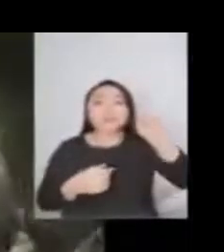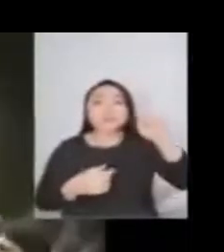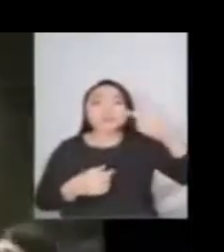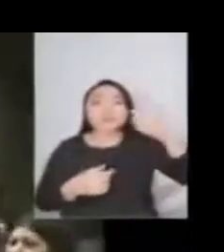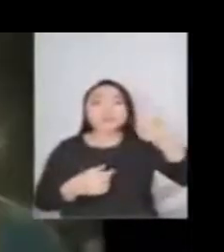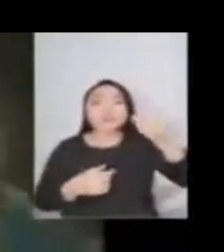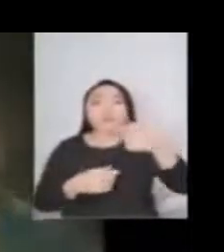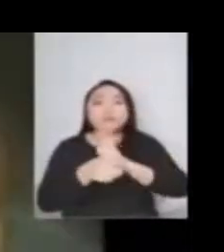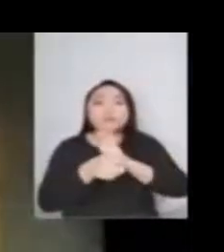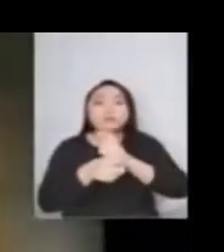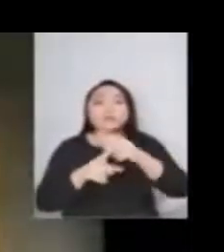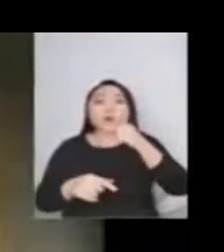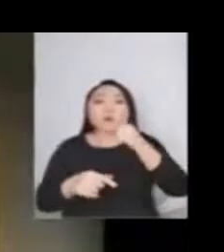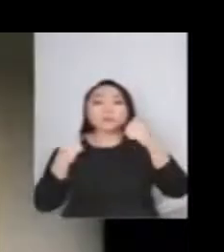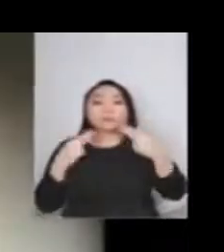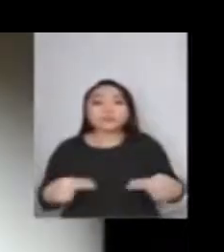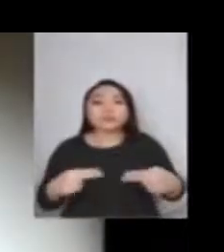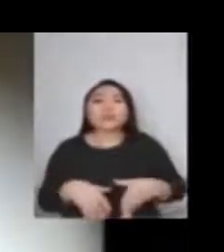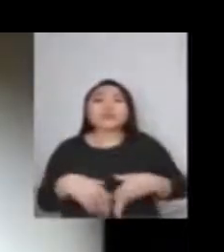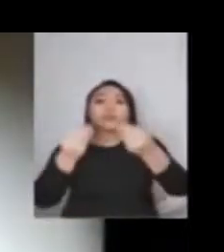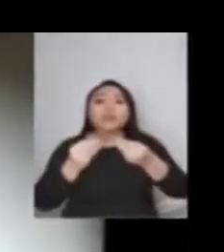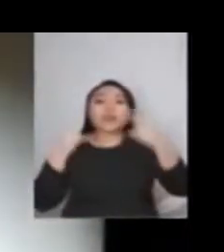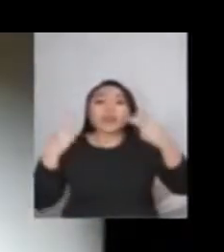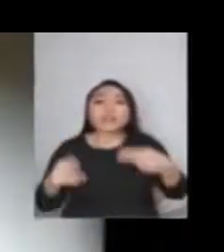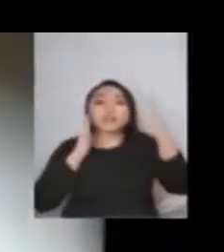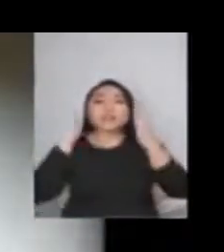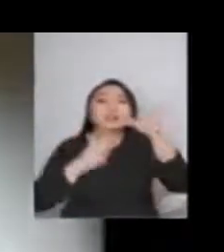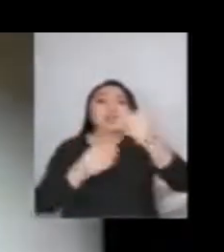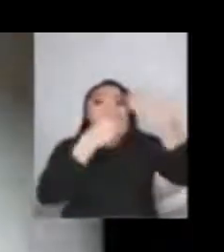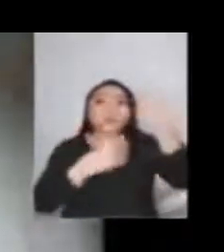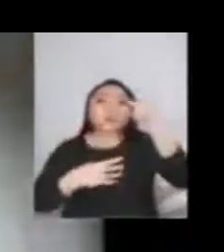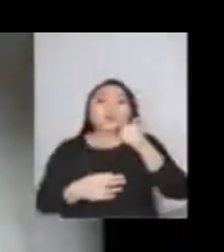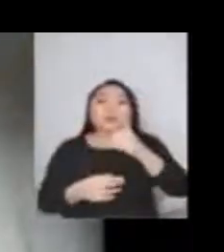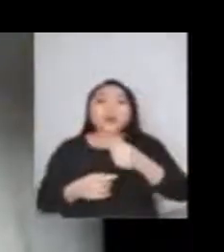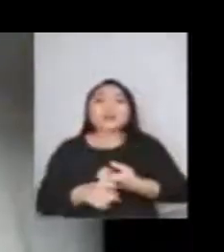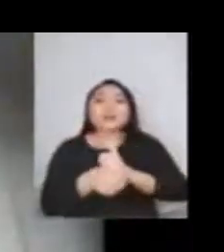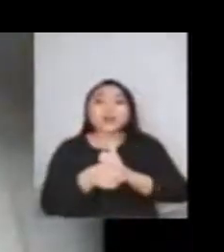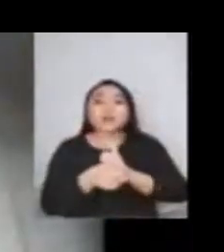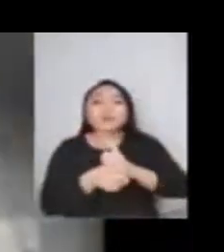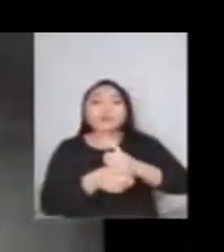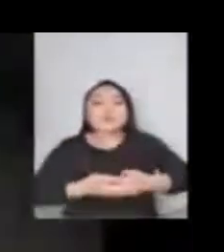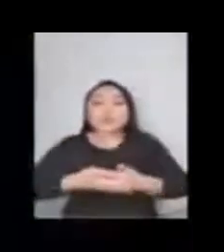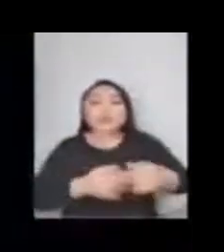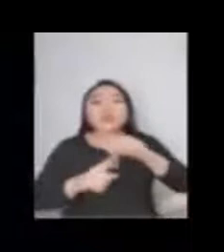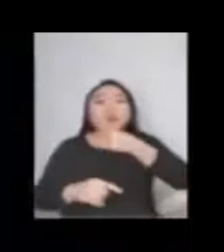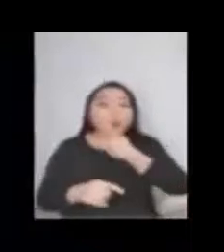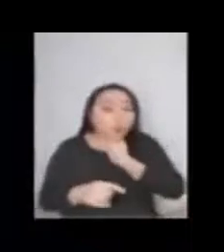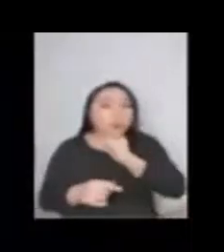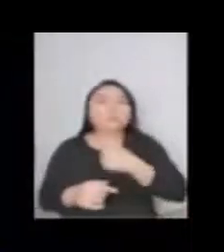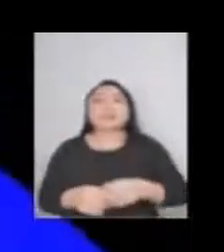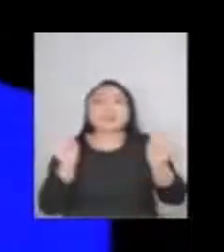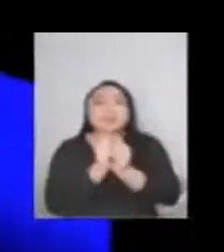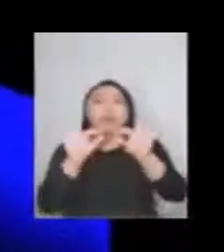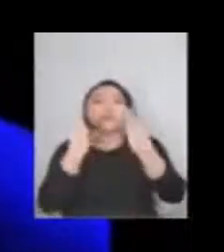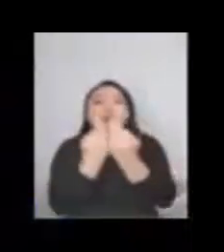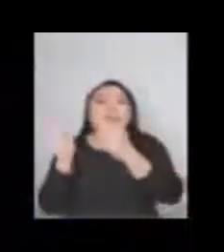women migrant workers in Philippine embassies and consulates is also mandated under the law. It renames